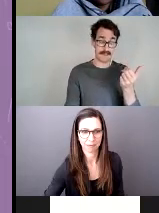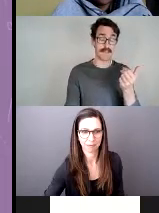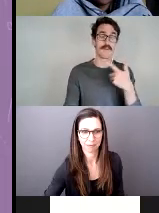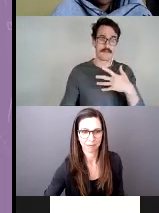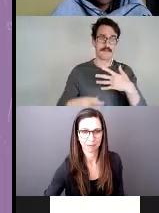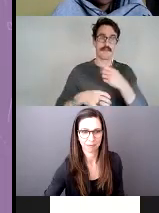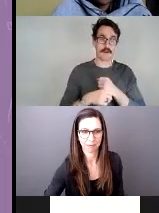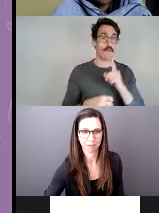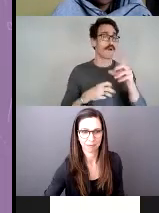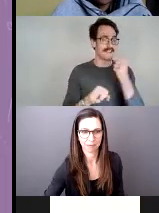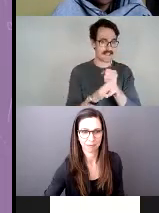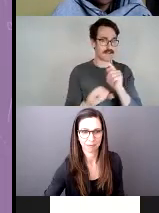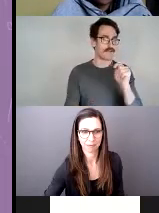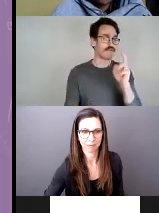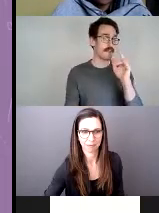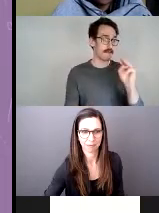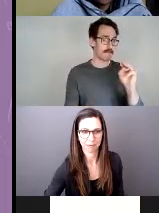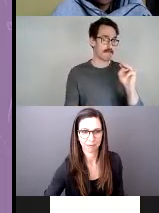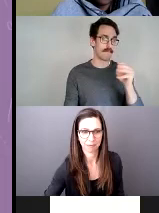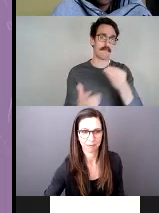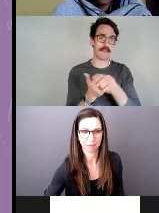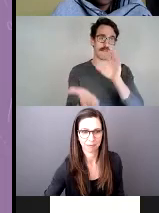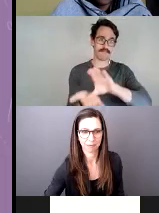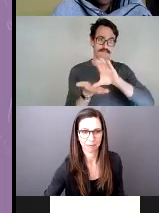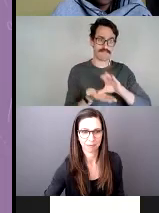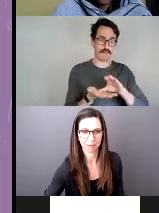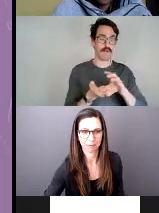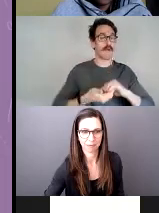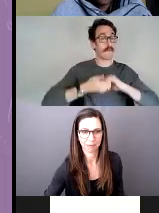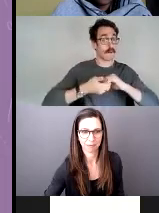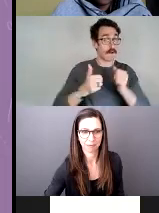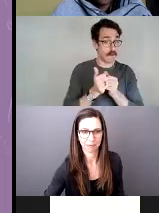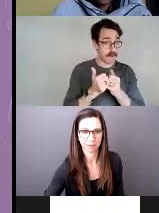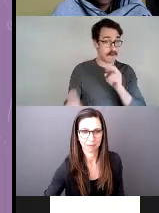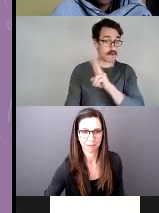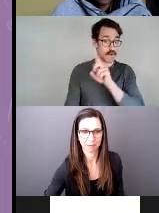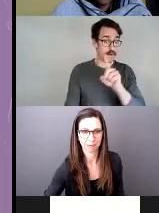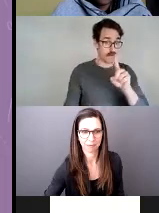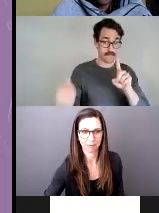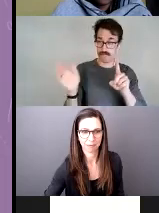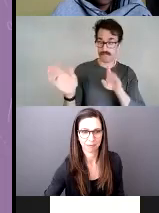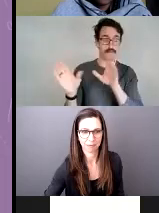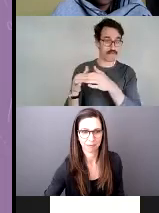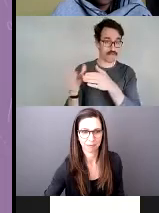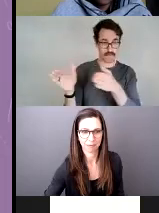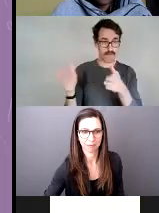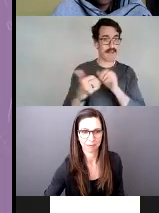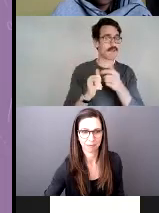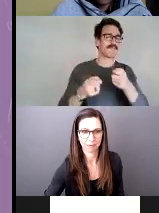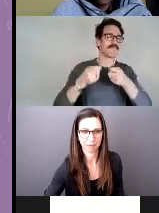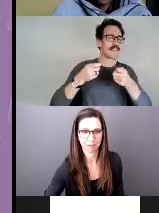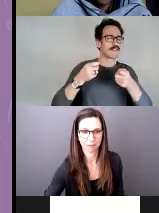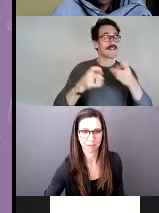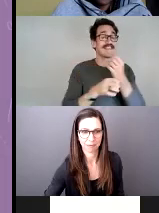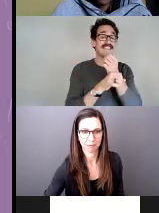Trillium grant to partner with 211 as well to manage the Senior Safety Line. But